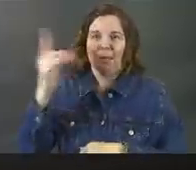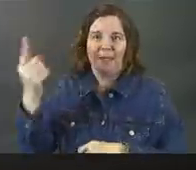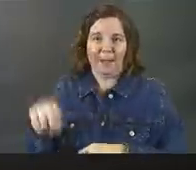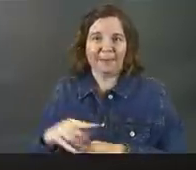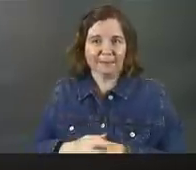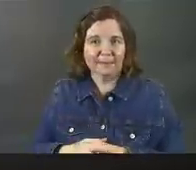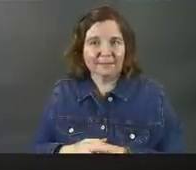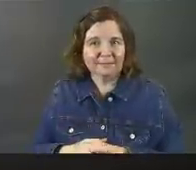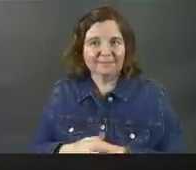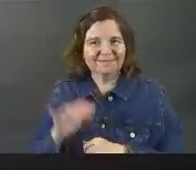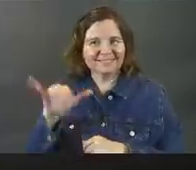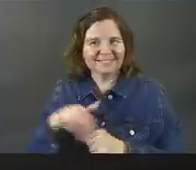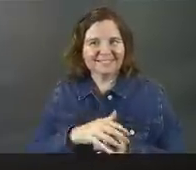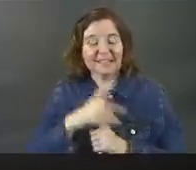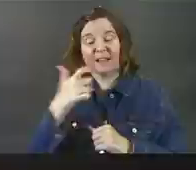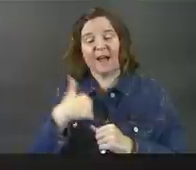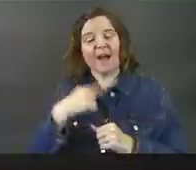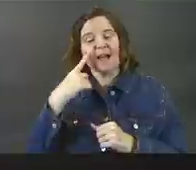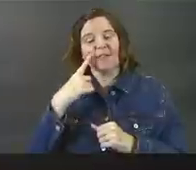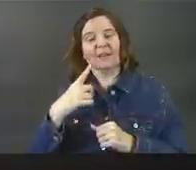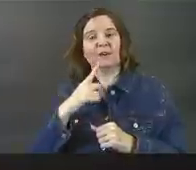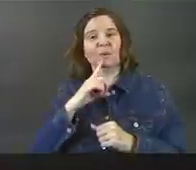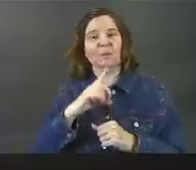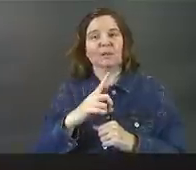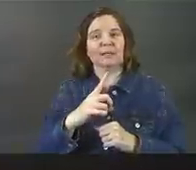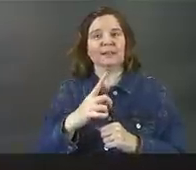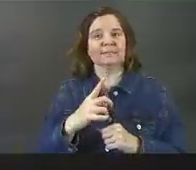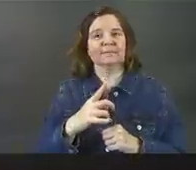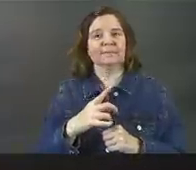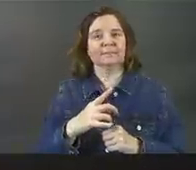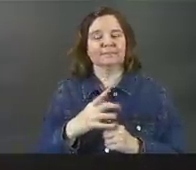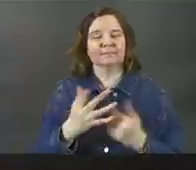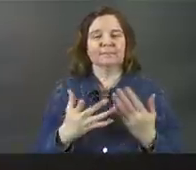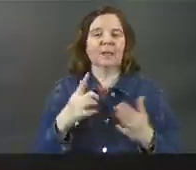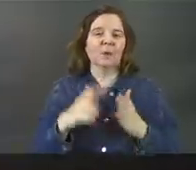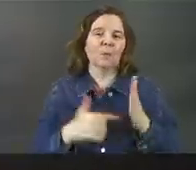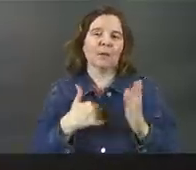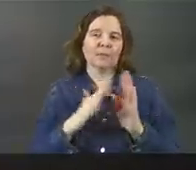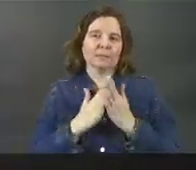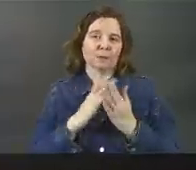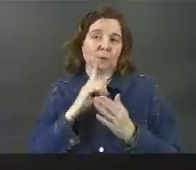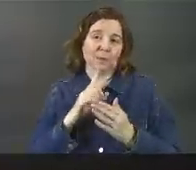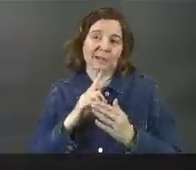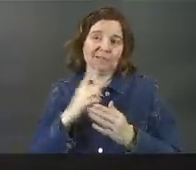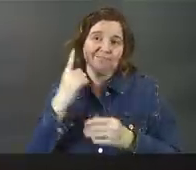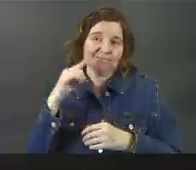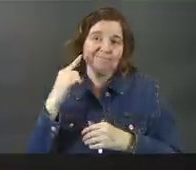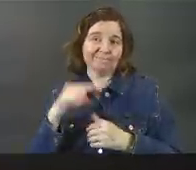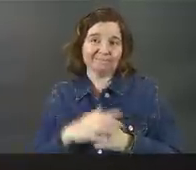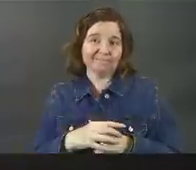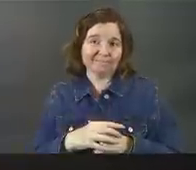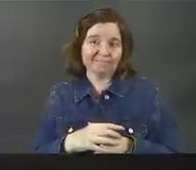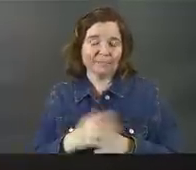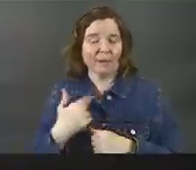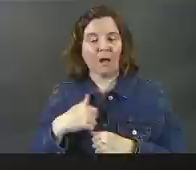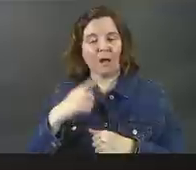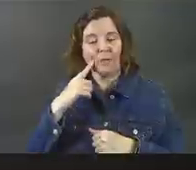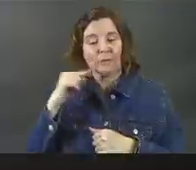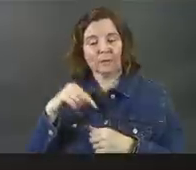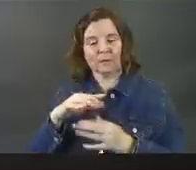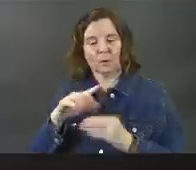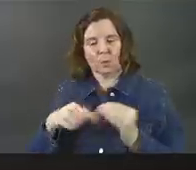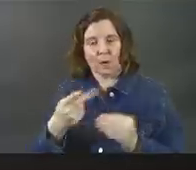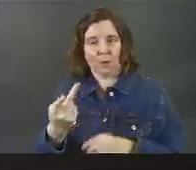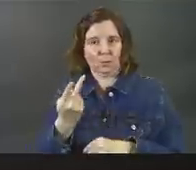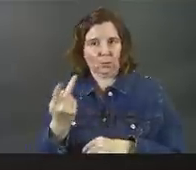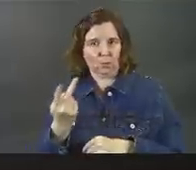coming. Because that, I think, ultimately is what this book is really all about. And I think ultimately,